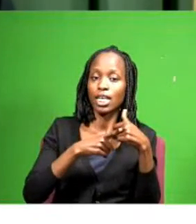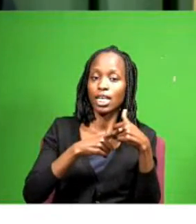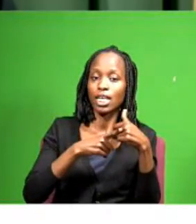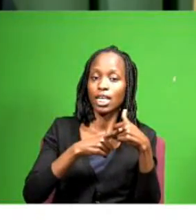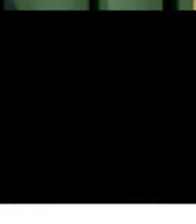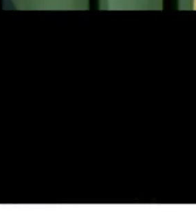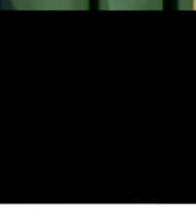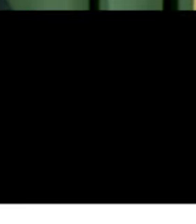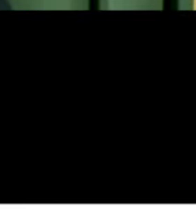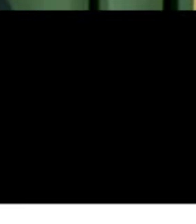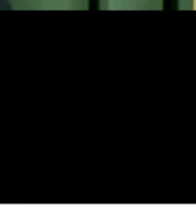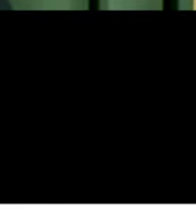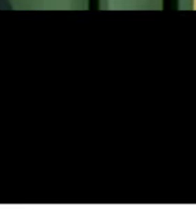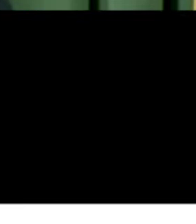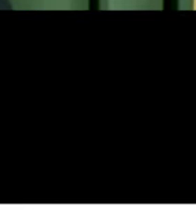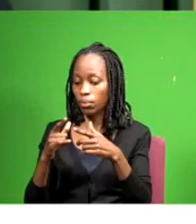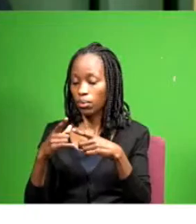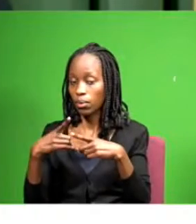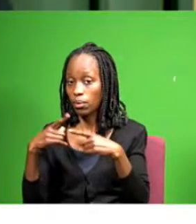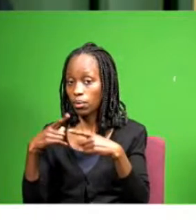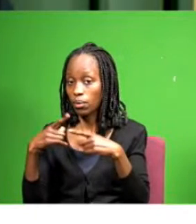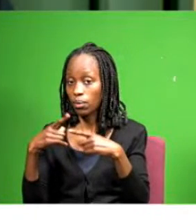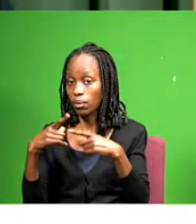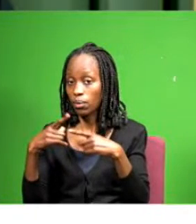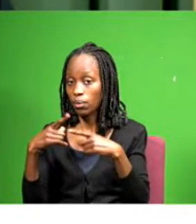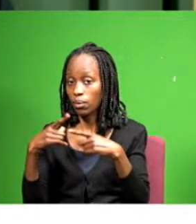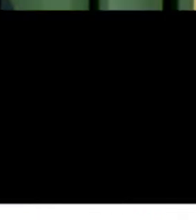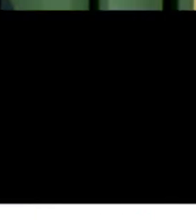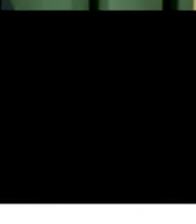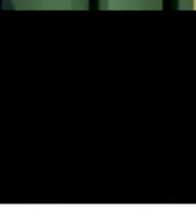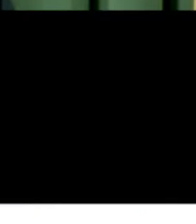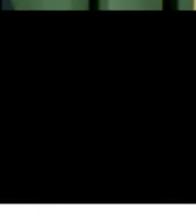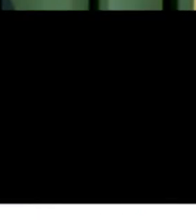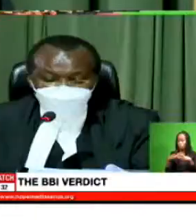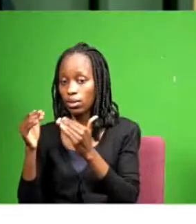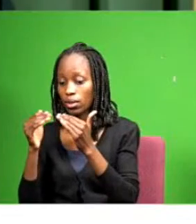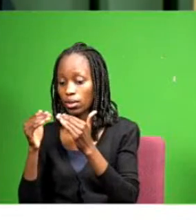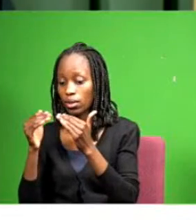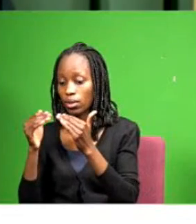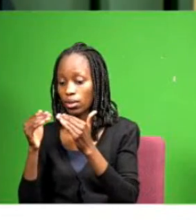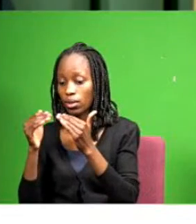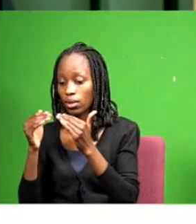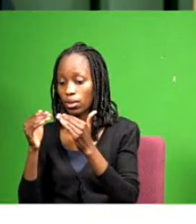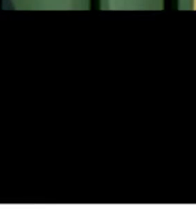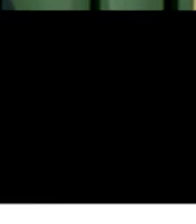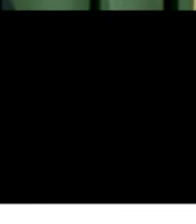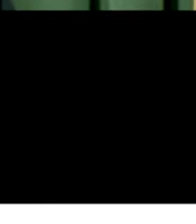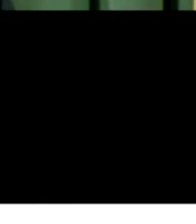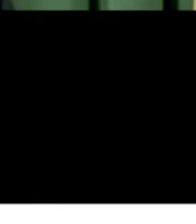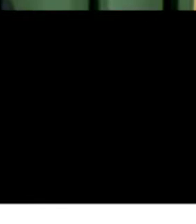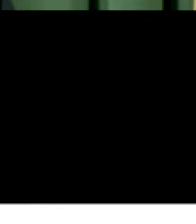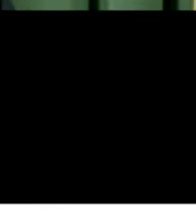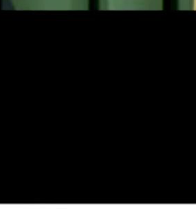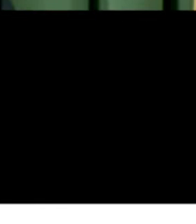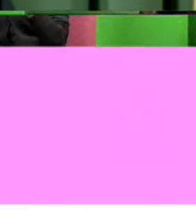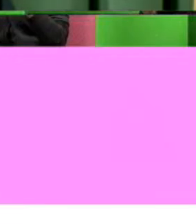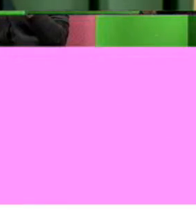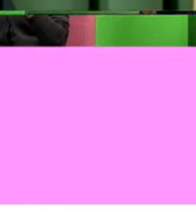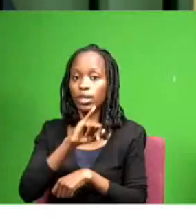and I quote, "The removal of a judge may be initiated only by the Judicial Service